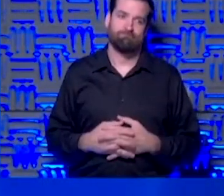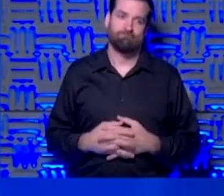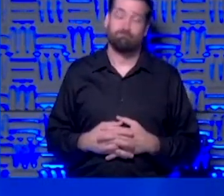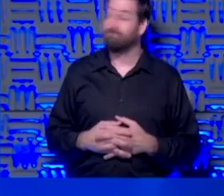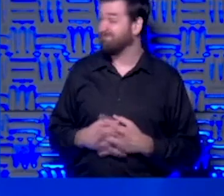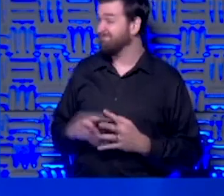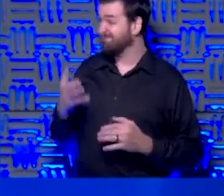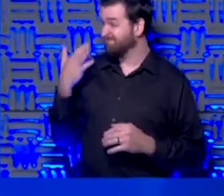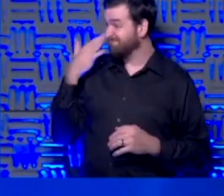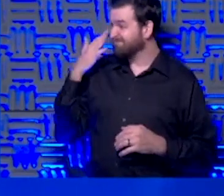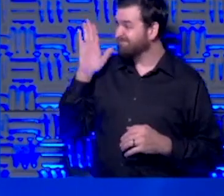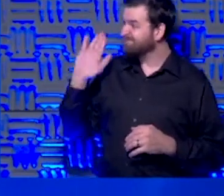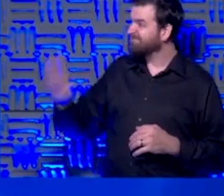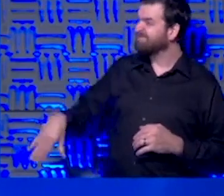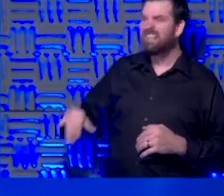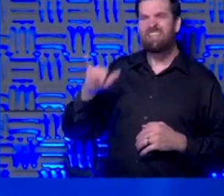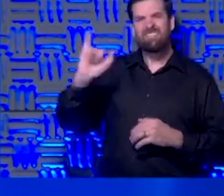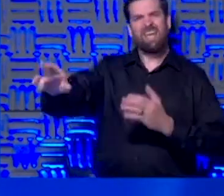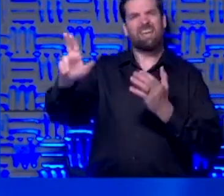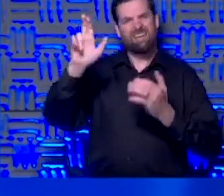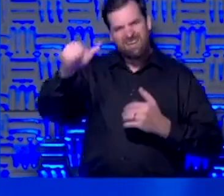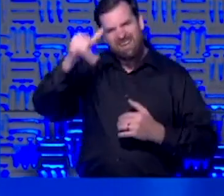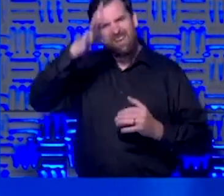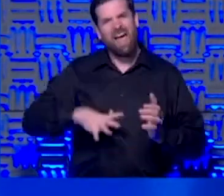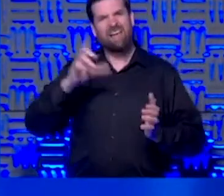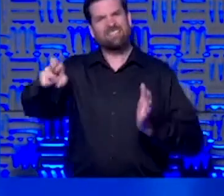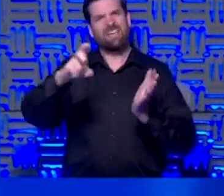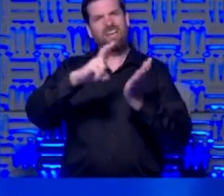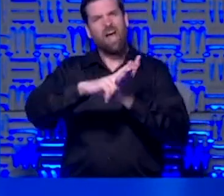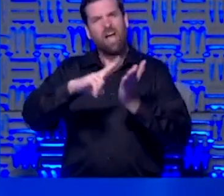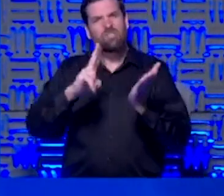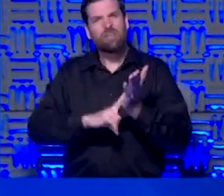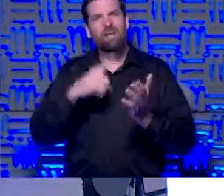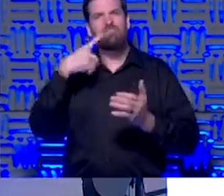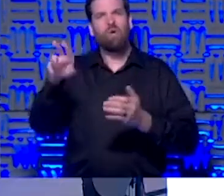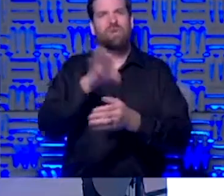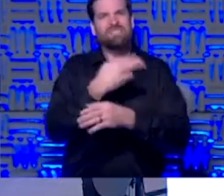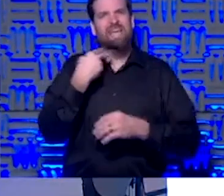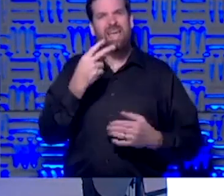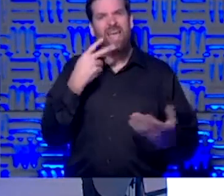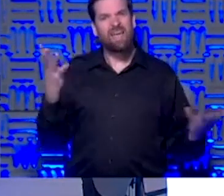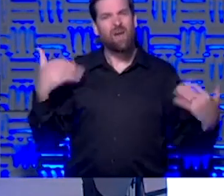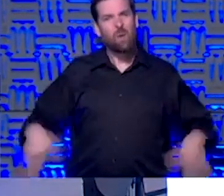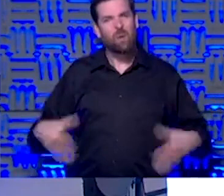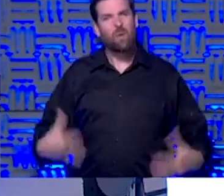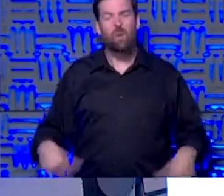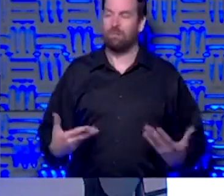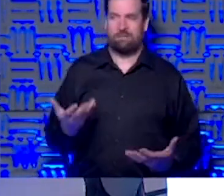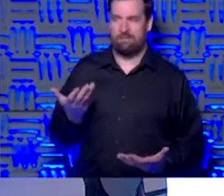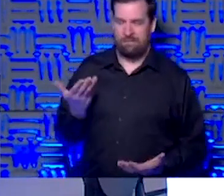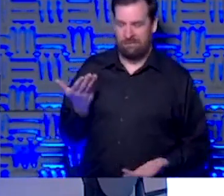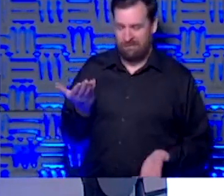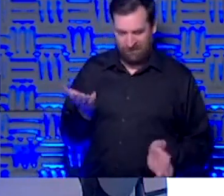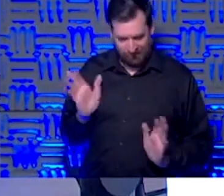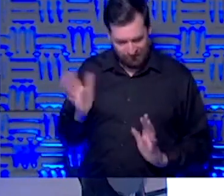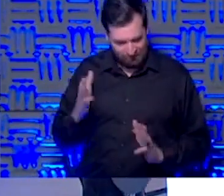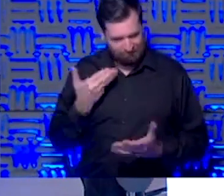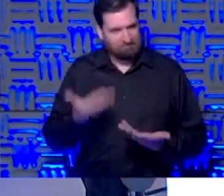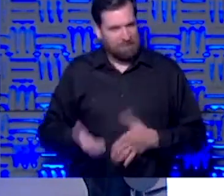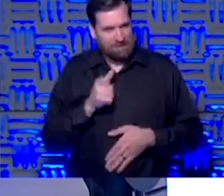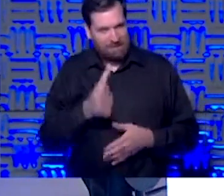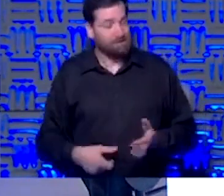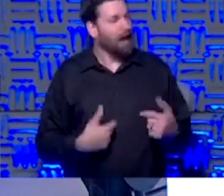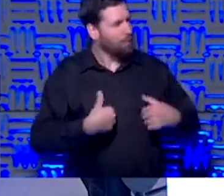Yes. You know, give that man a contract. I think he should have an album contract for his You vocal sounded talent. good. You did. Yeah, well, maybe not. I was